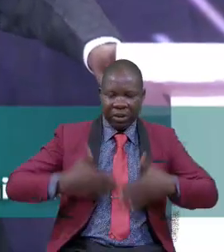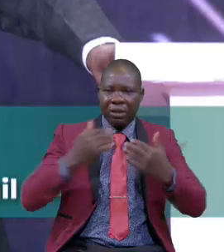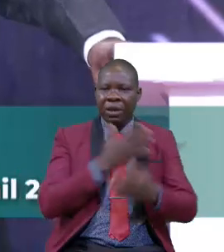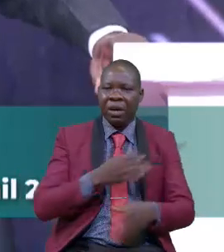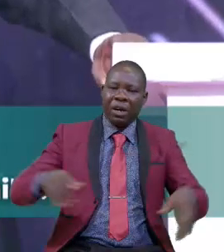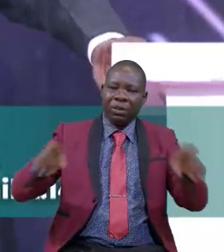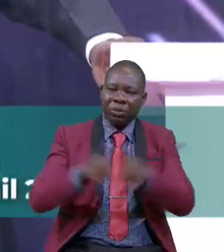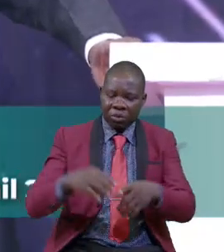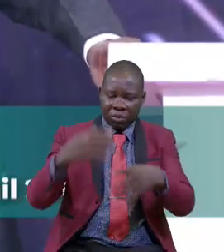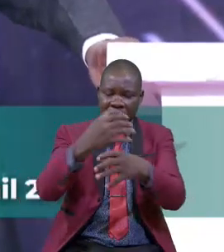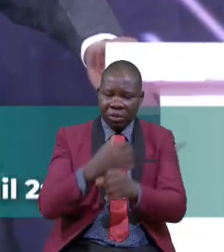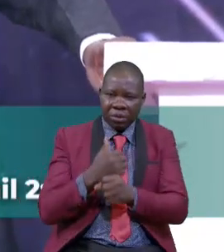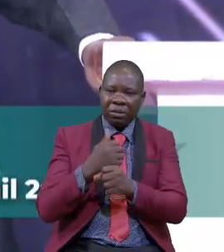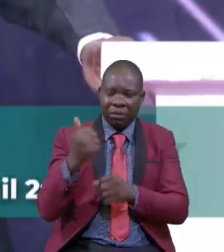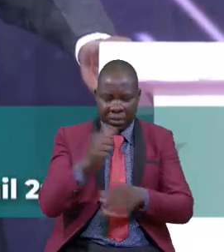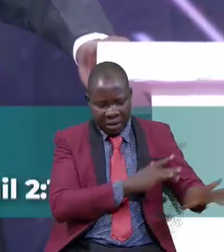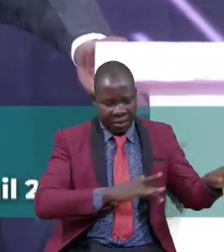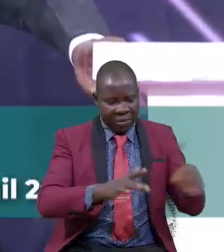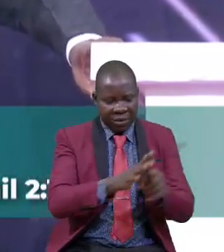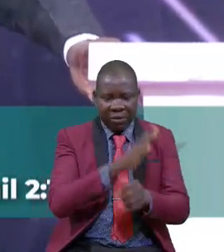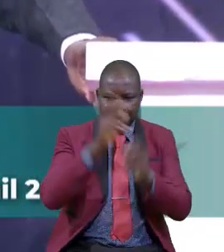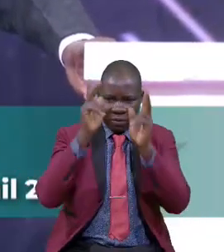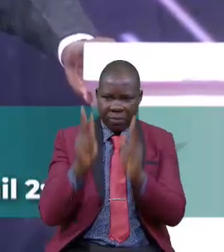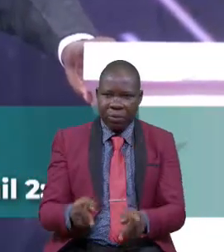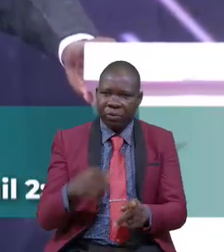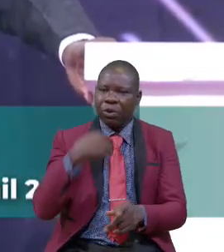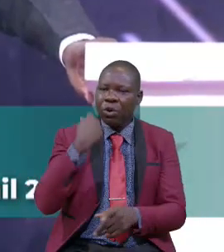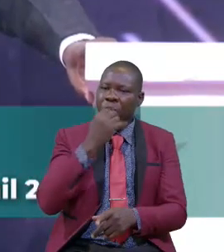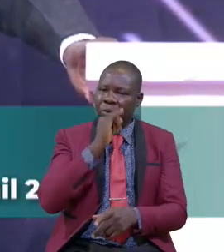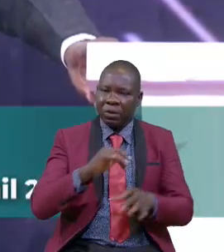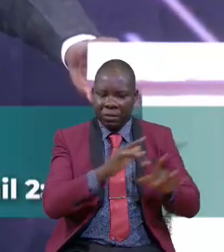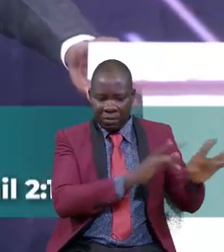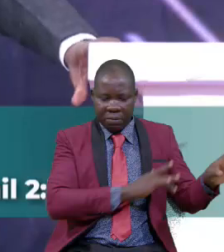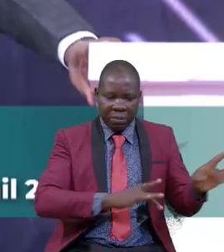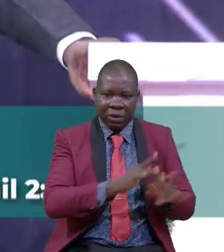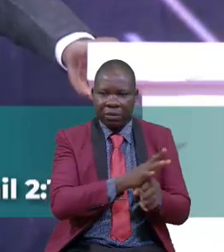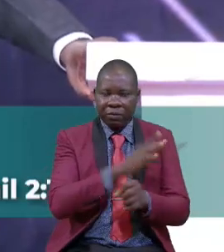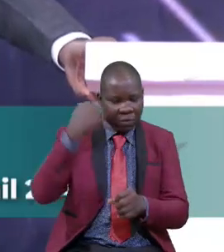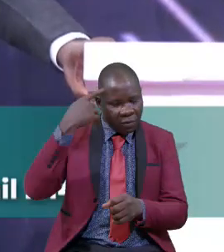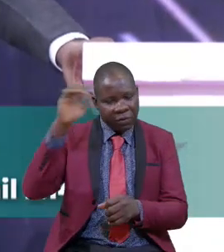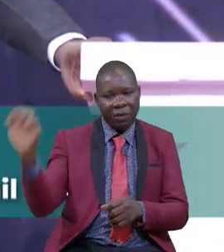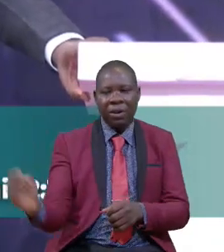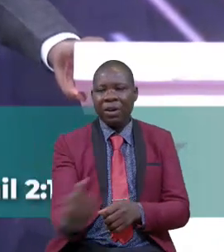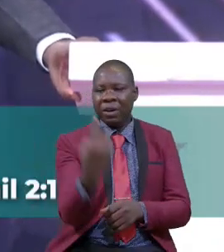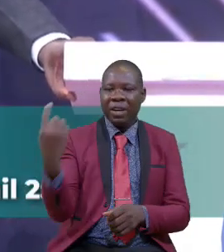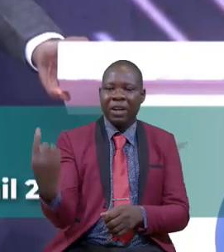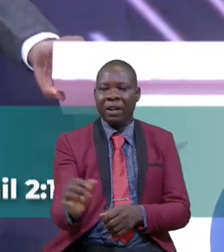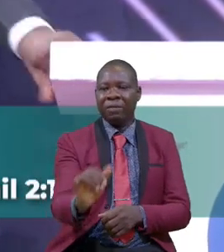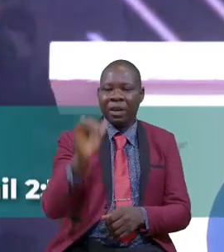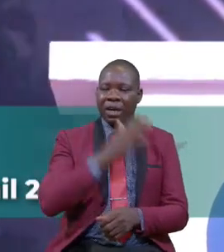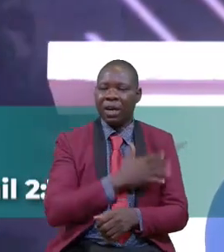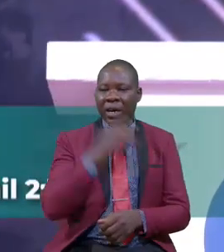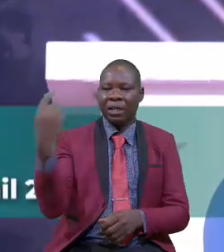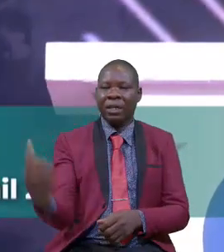compassionate, merciful person who is compassionate forever and ever and ever. Yeah.